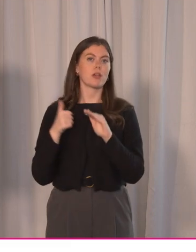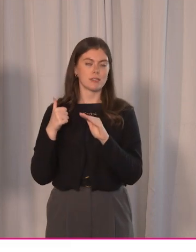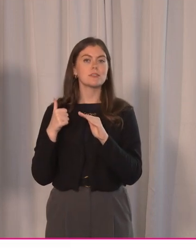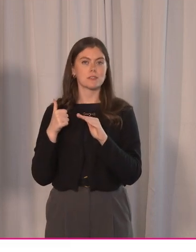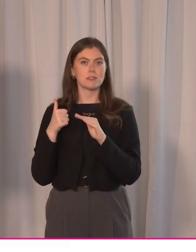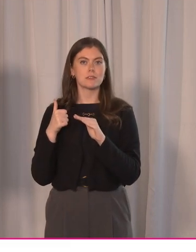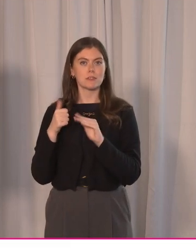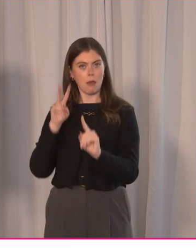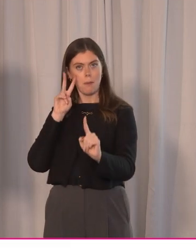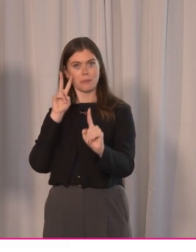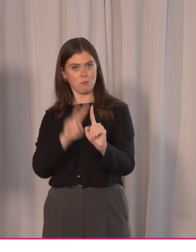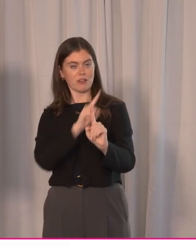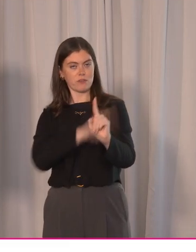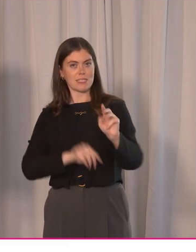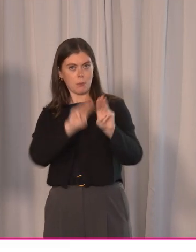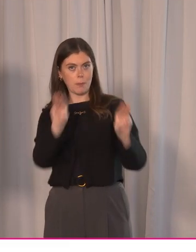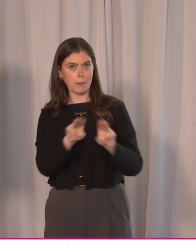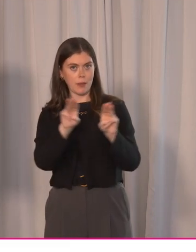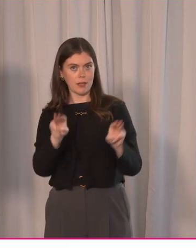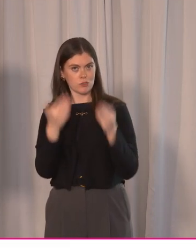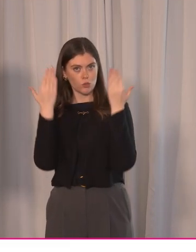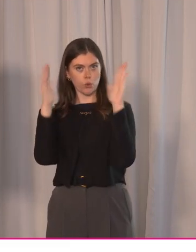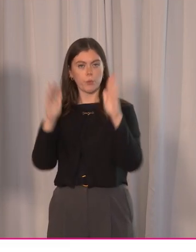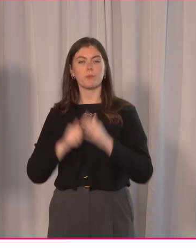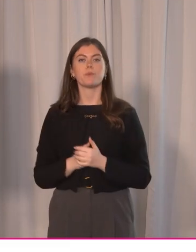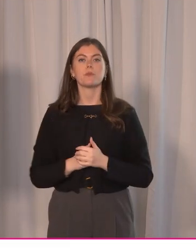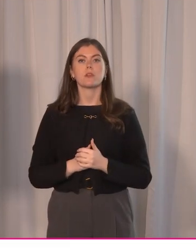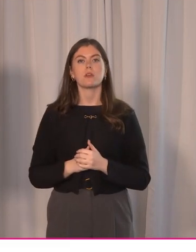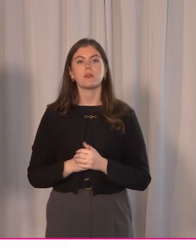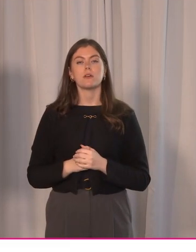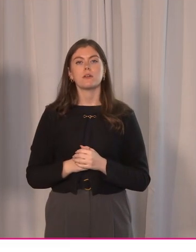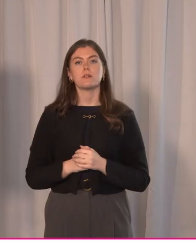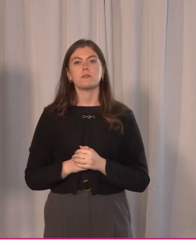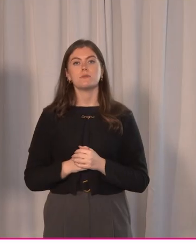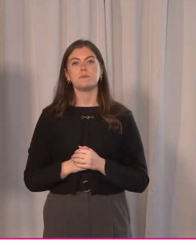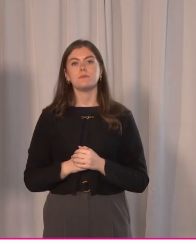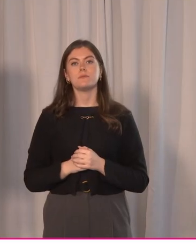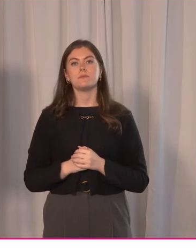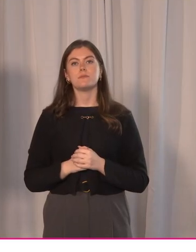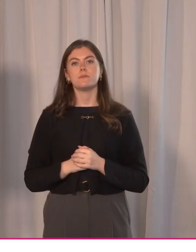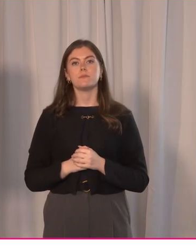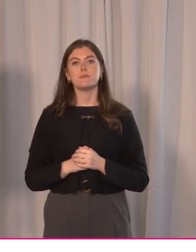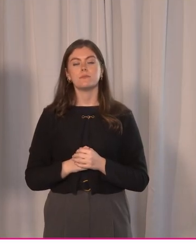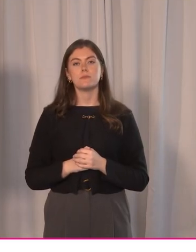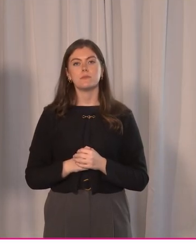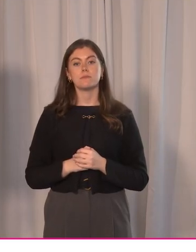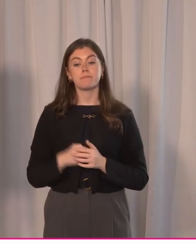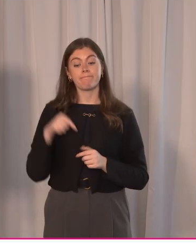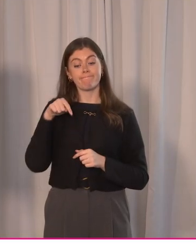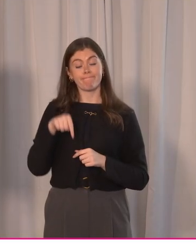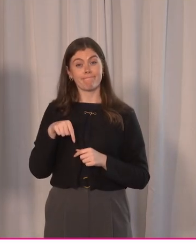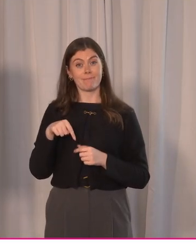and perspectives of disabled people. And this is kind of a very